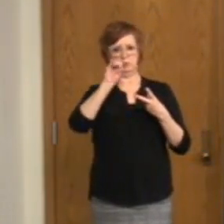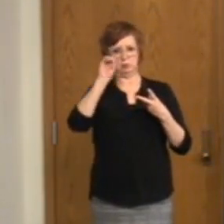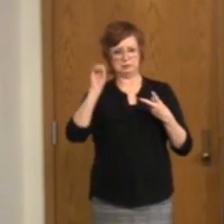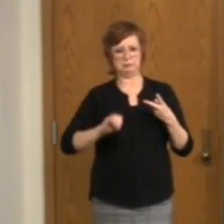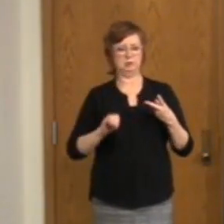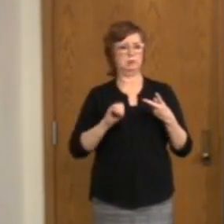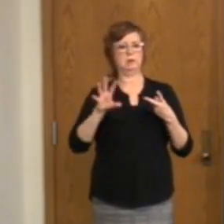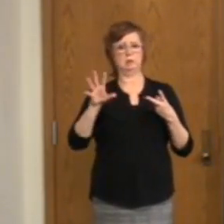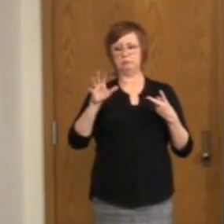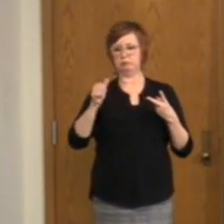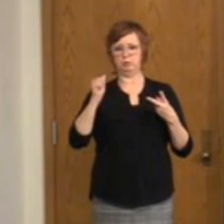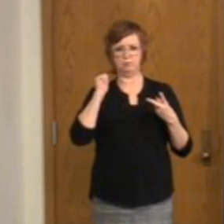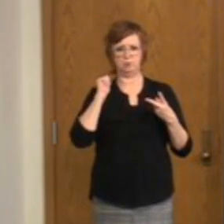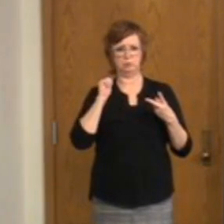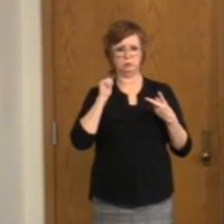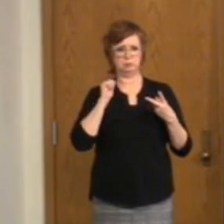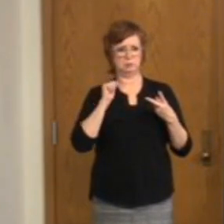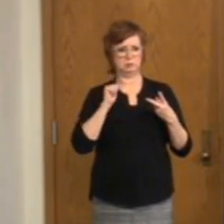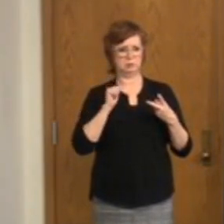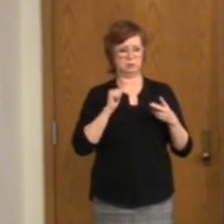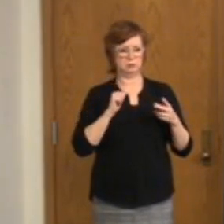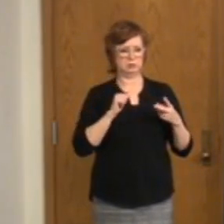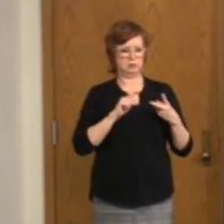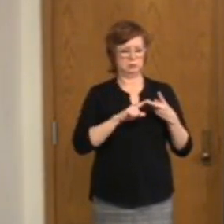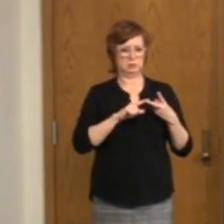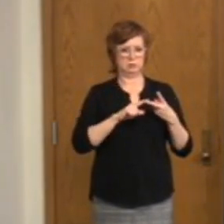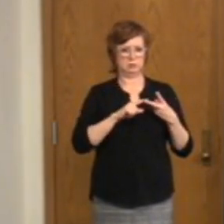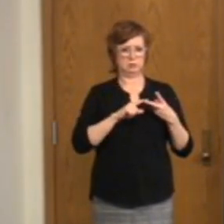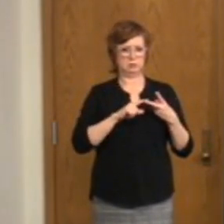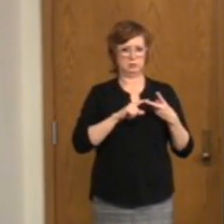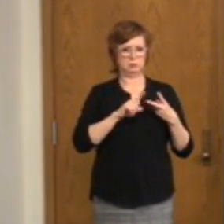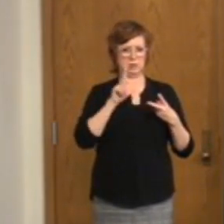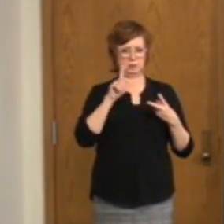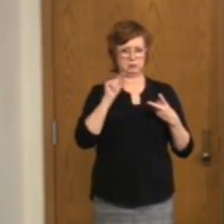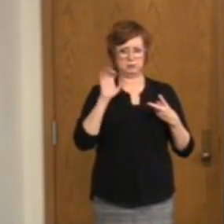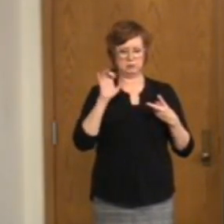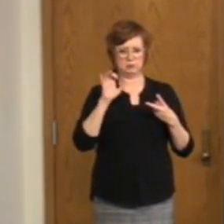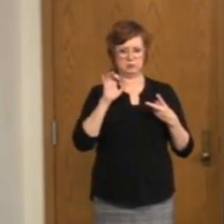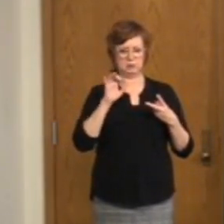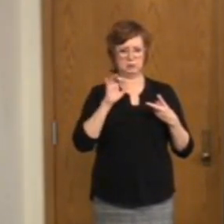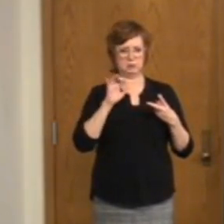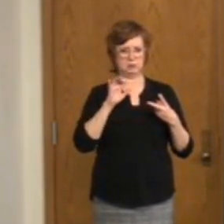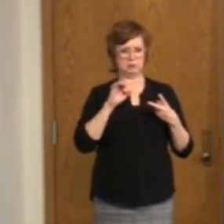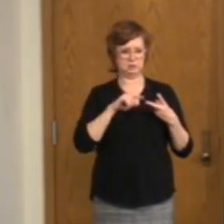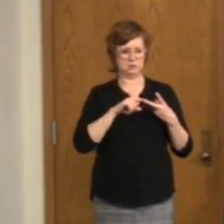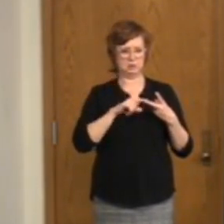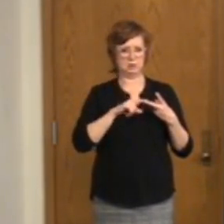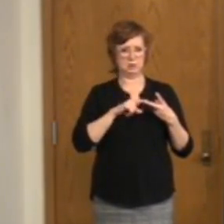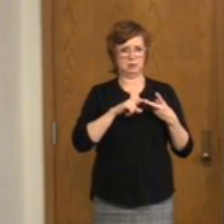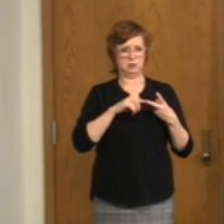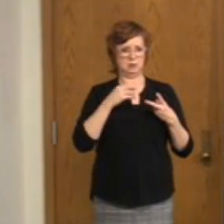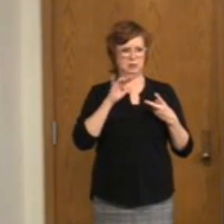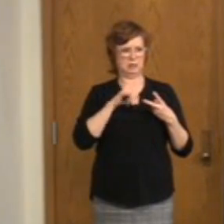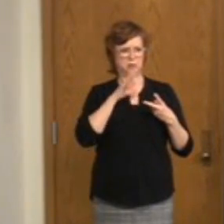of visitation restrictions in those homes? Are you referring to 9% of long-term care residents that for some reason